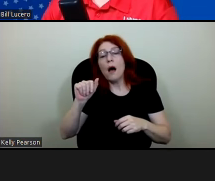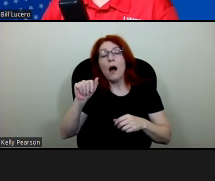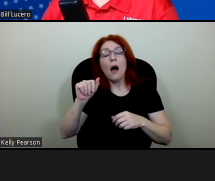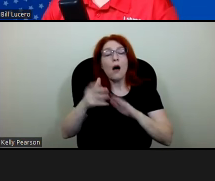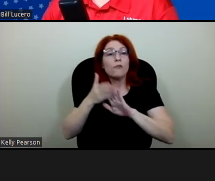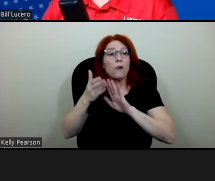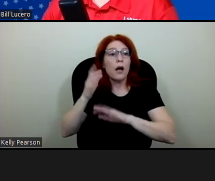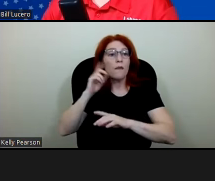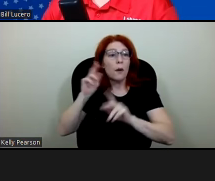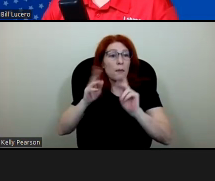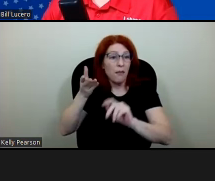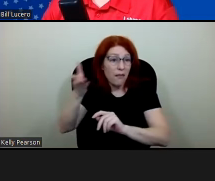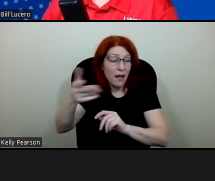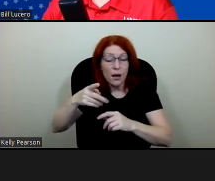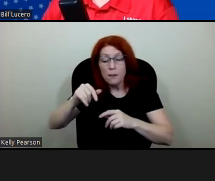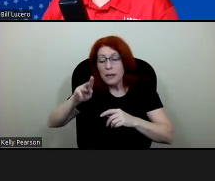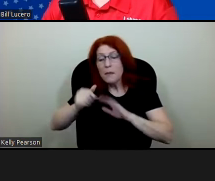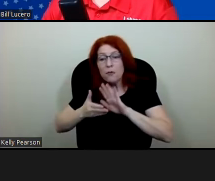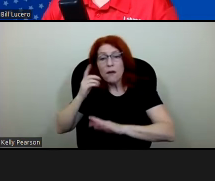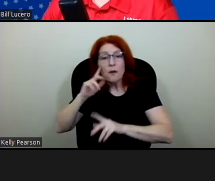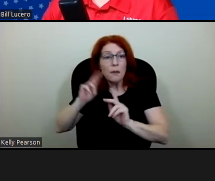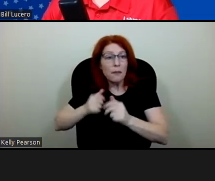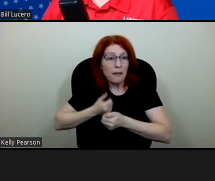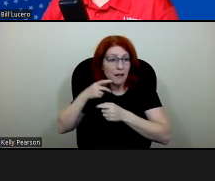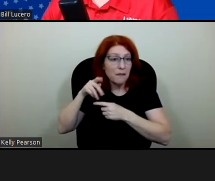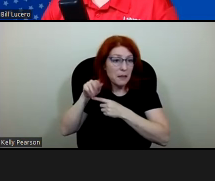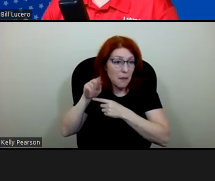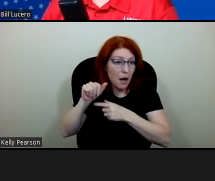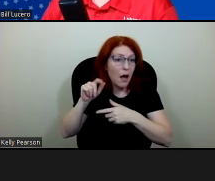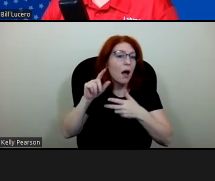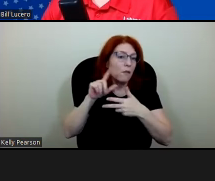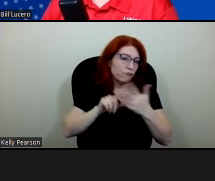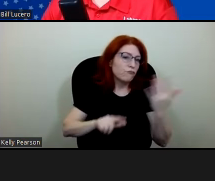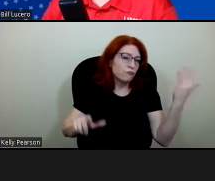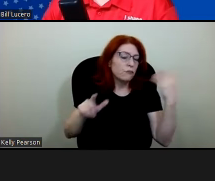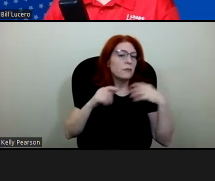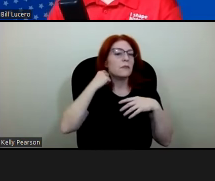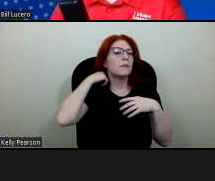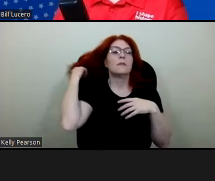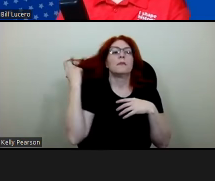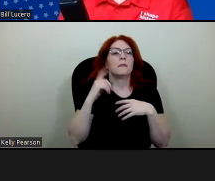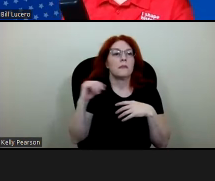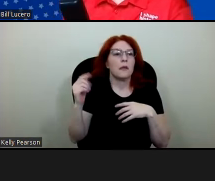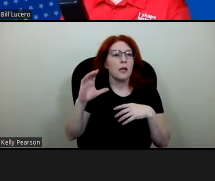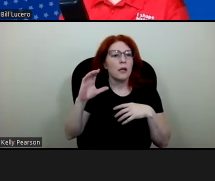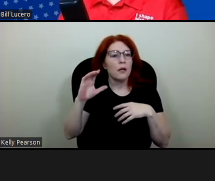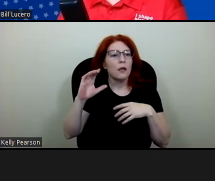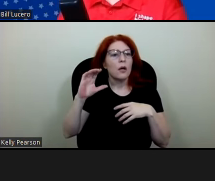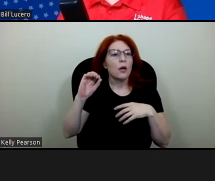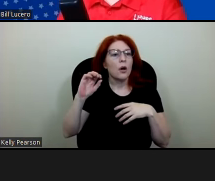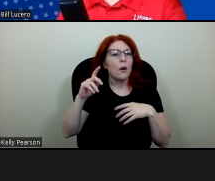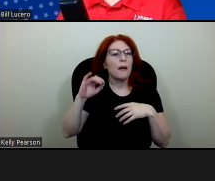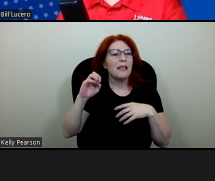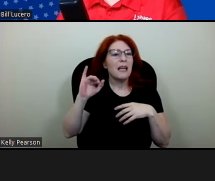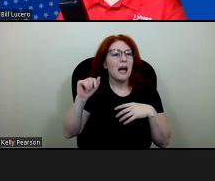Maricopa County. Pima County runs for those people that live in Pima County. So Coconina County for those that live in Coconina County. So